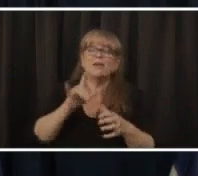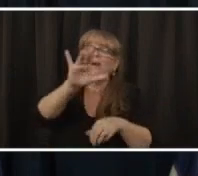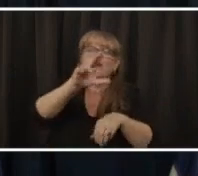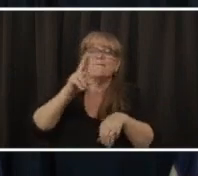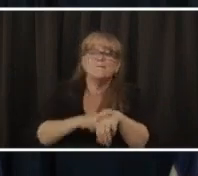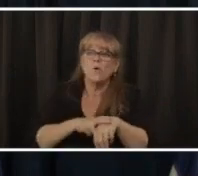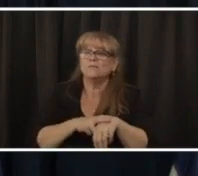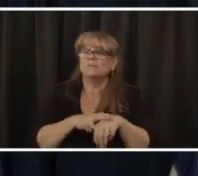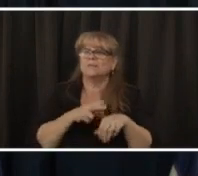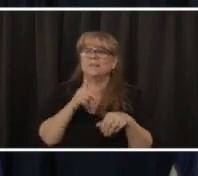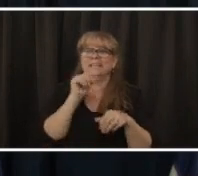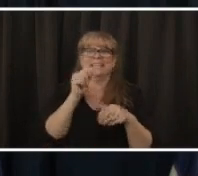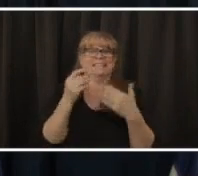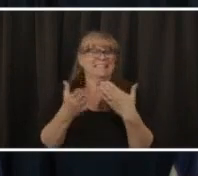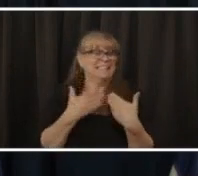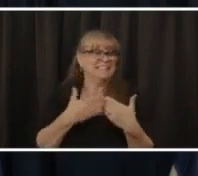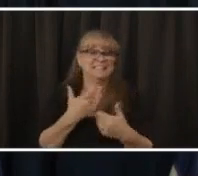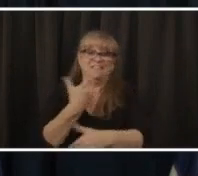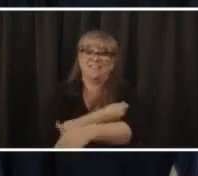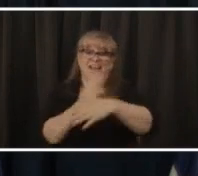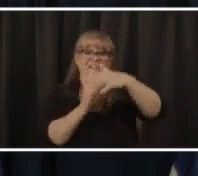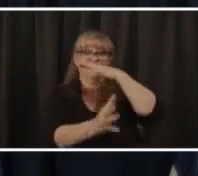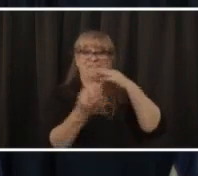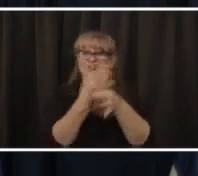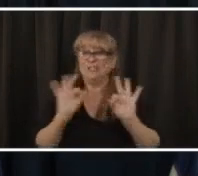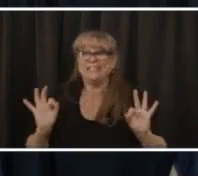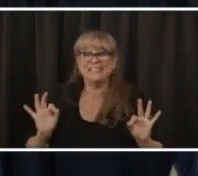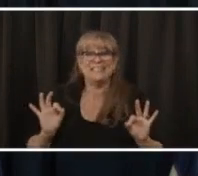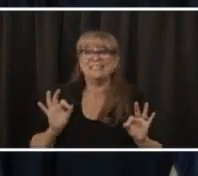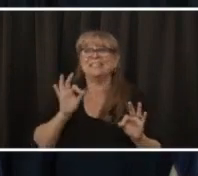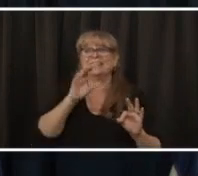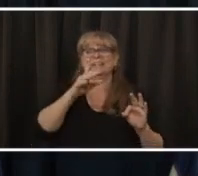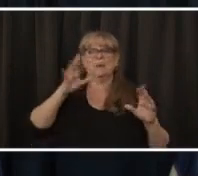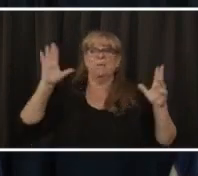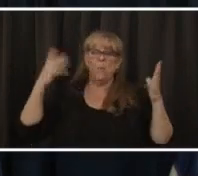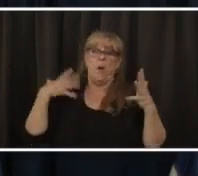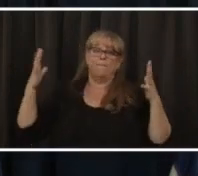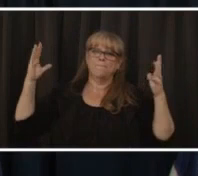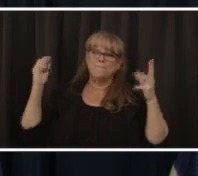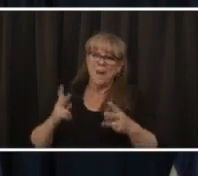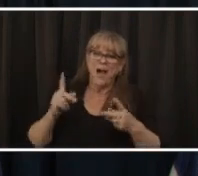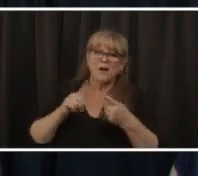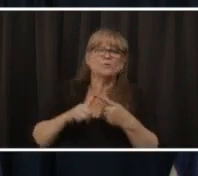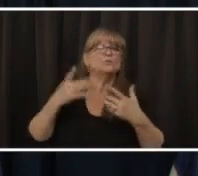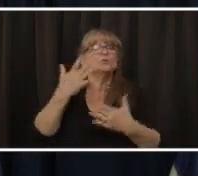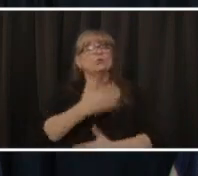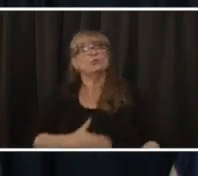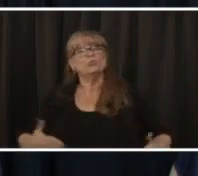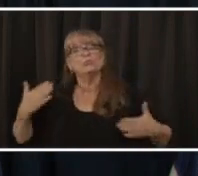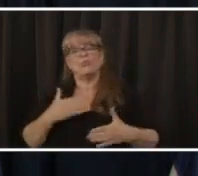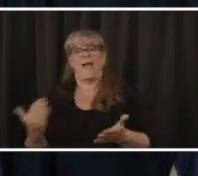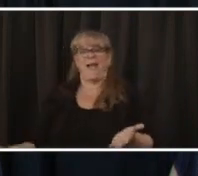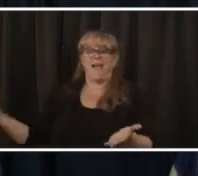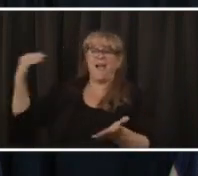easy. Get vaccinated, get protected, return to the lifestyle in the state that we all love. Thank you.